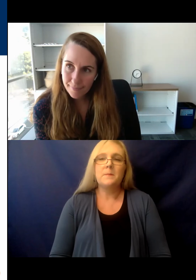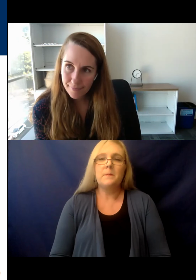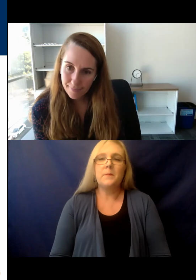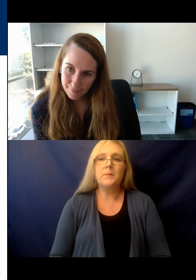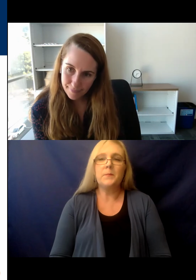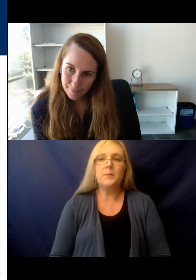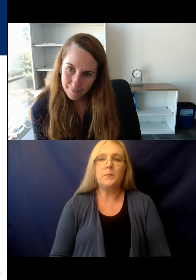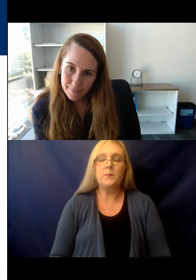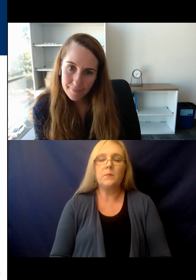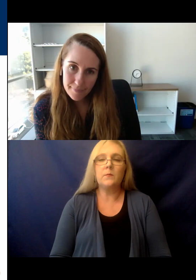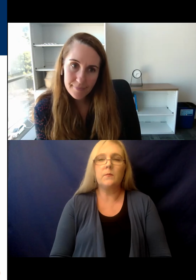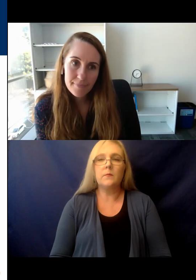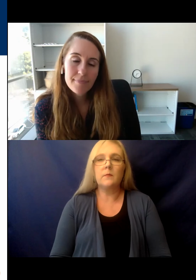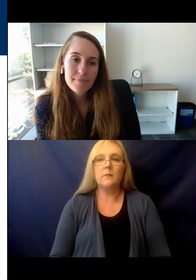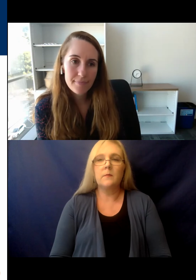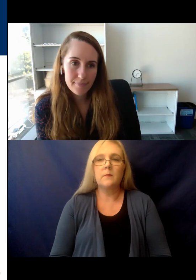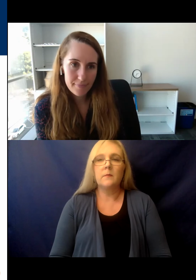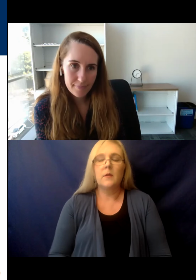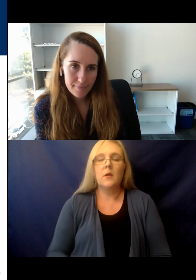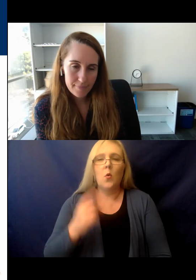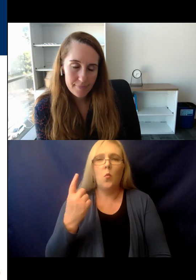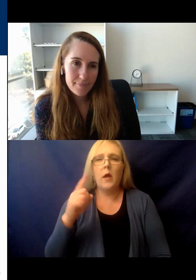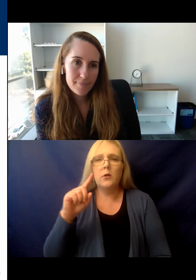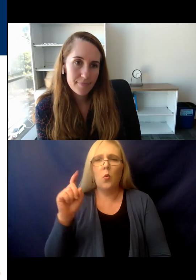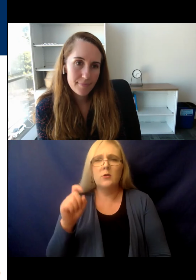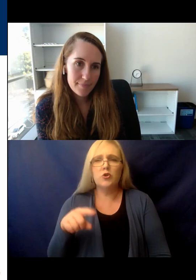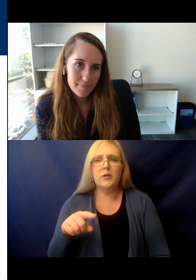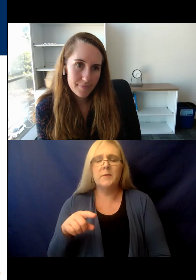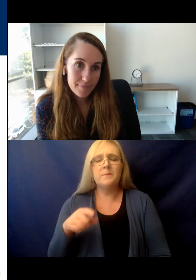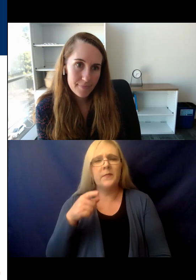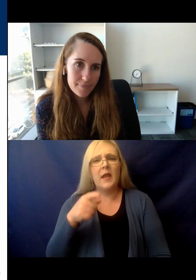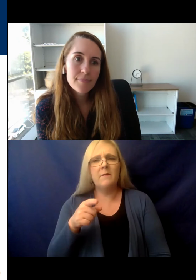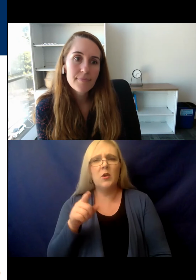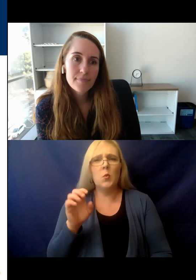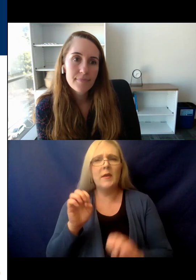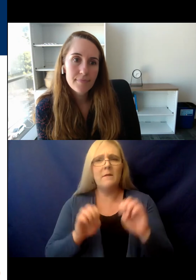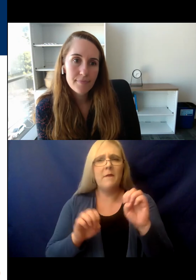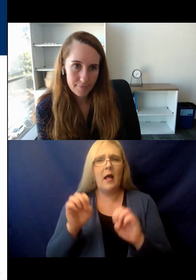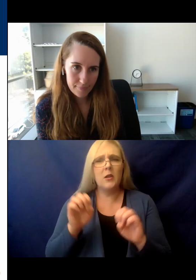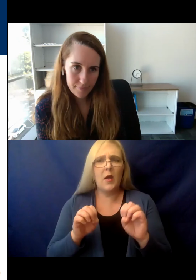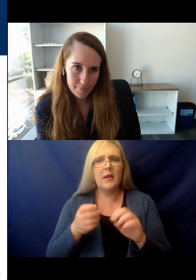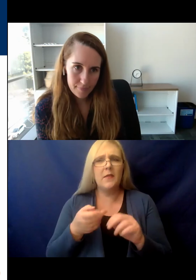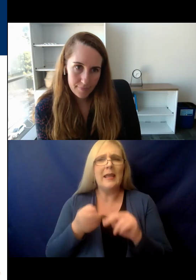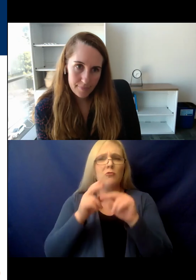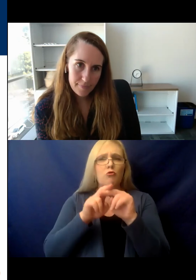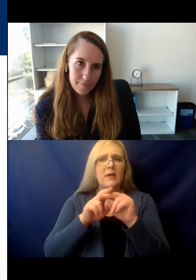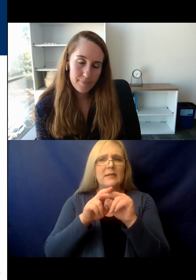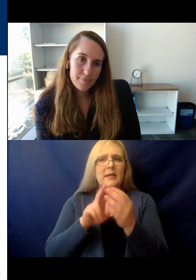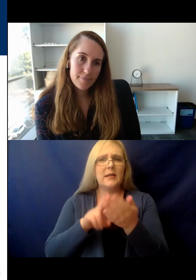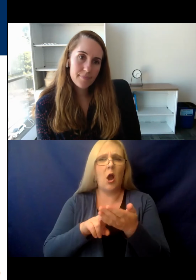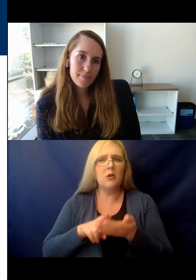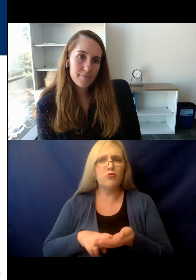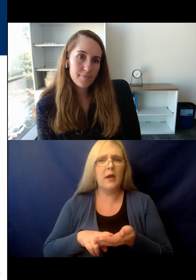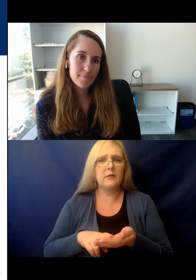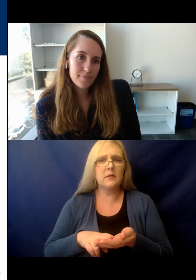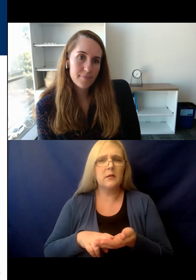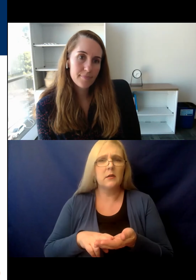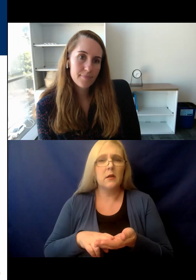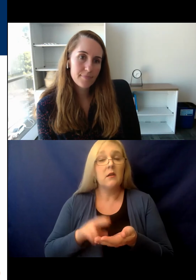question asking if you've evaluated the increase of AAA healthcare contracts and whether that's increased